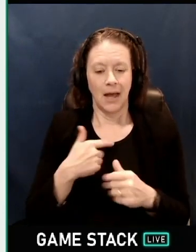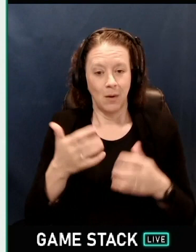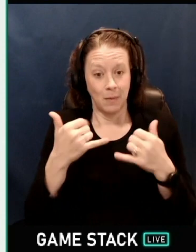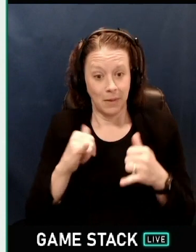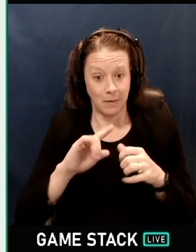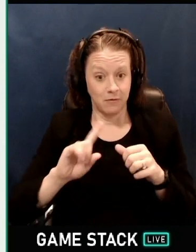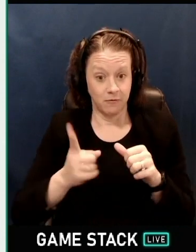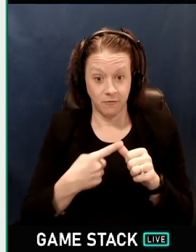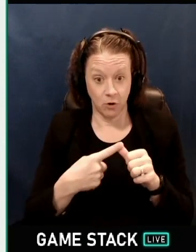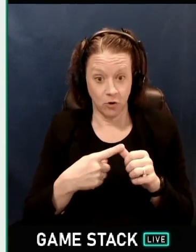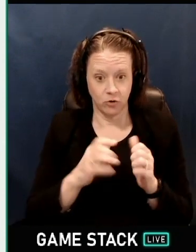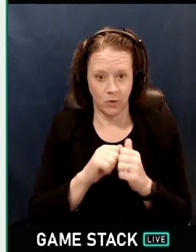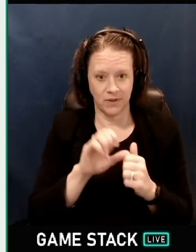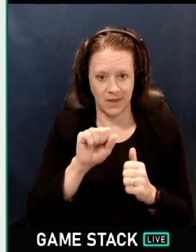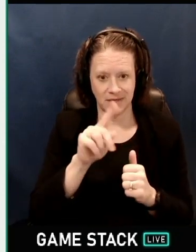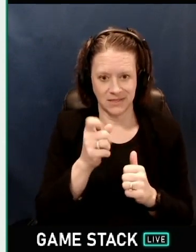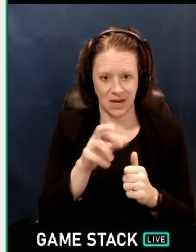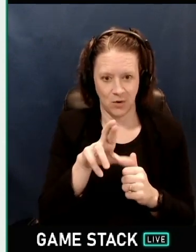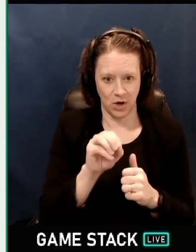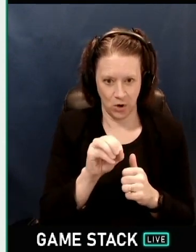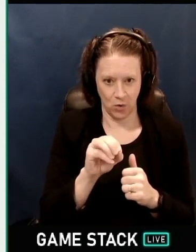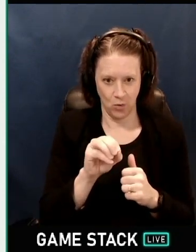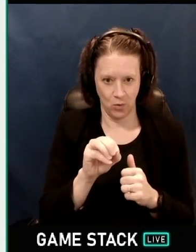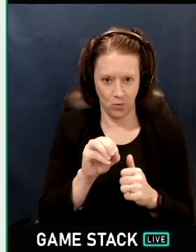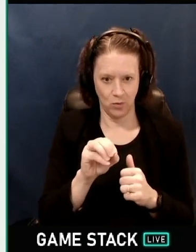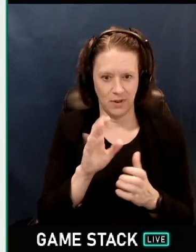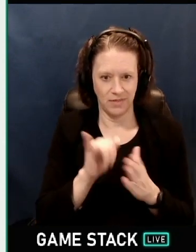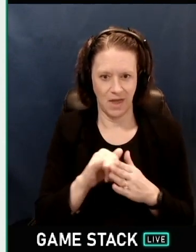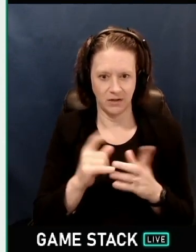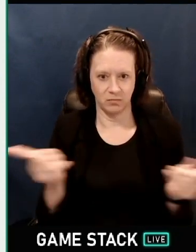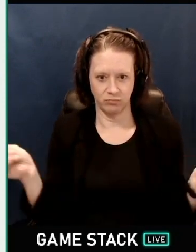in stereo, what I call directly to your ears,